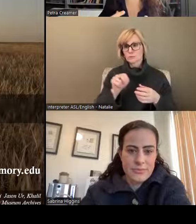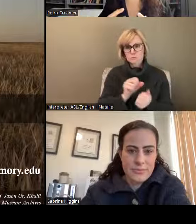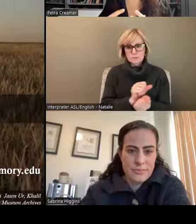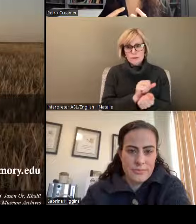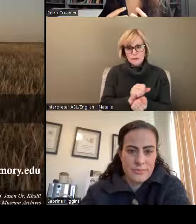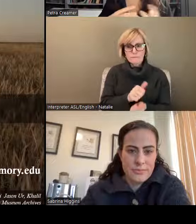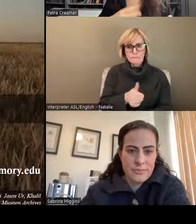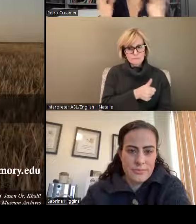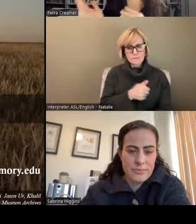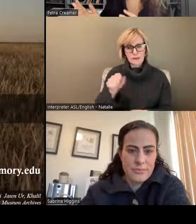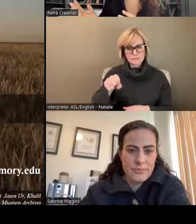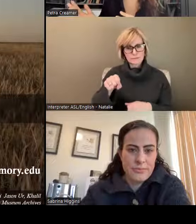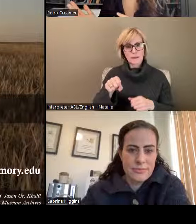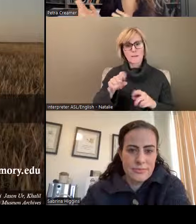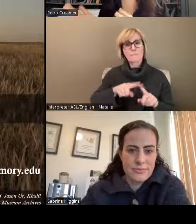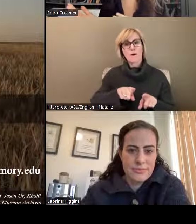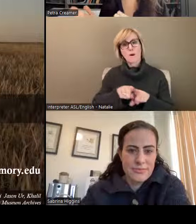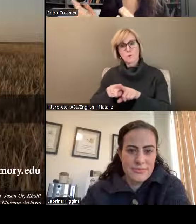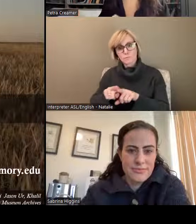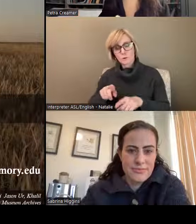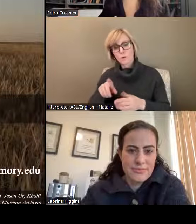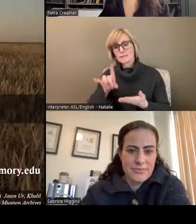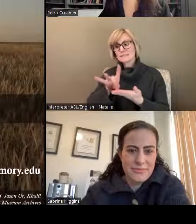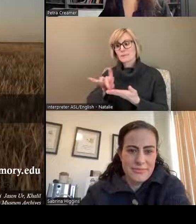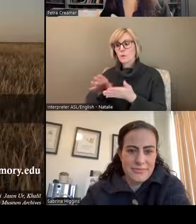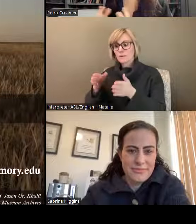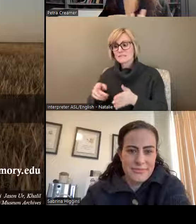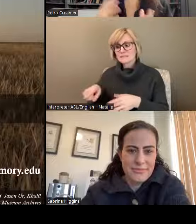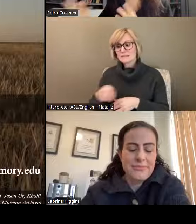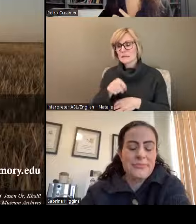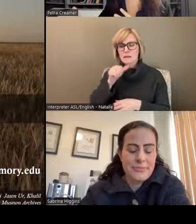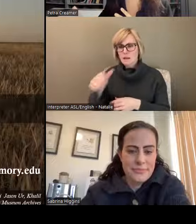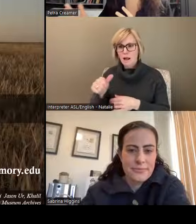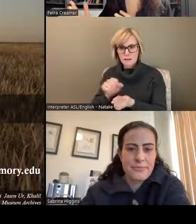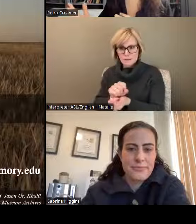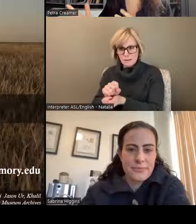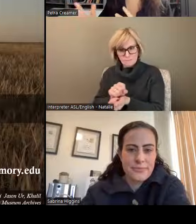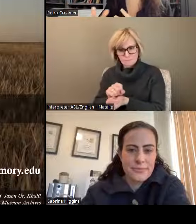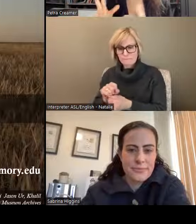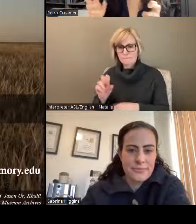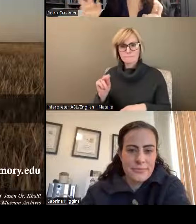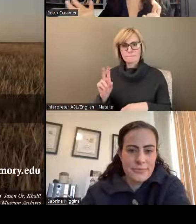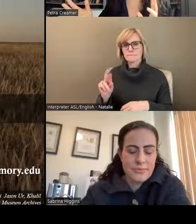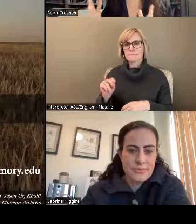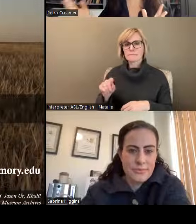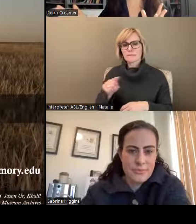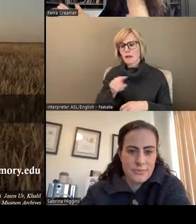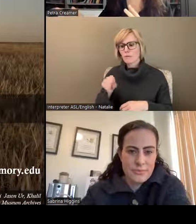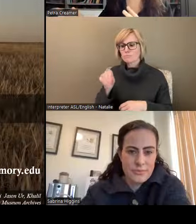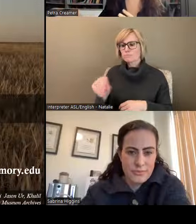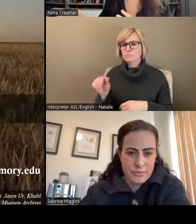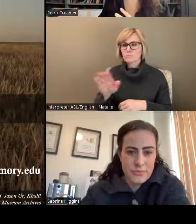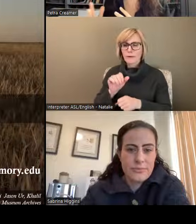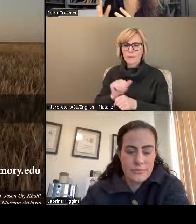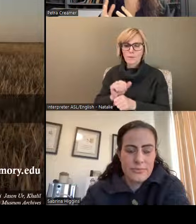We know, however, on the flip side, though, that the deportees were not considered that. They were, reimbursed for their labor in